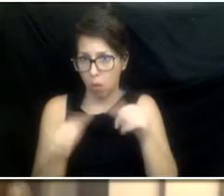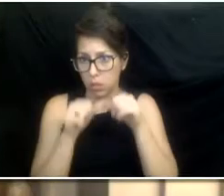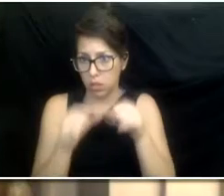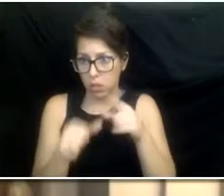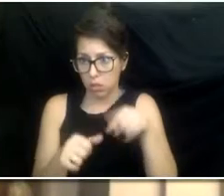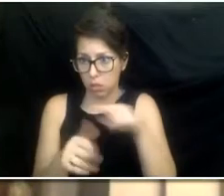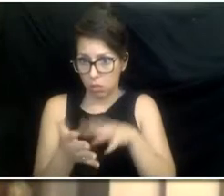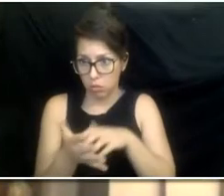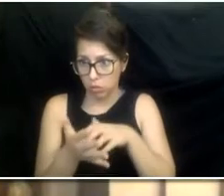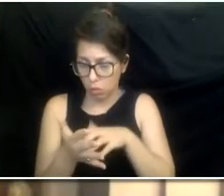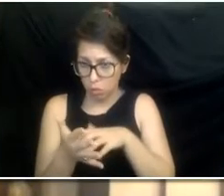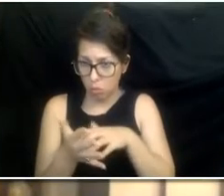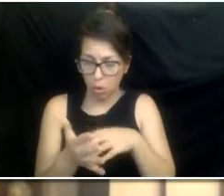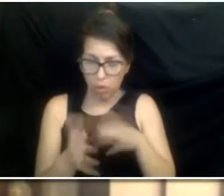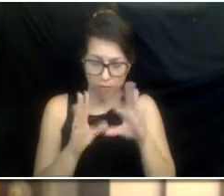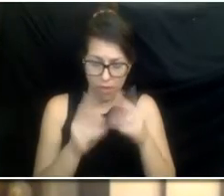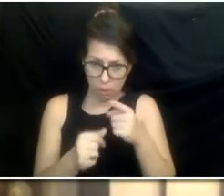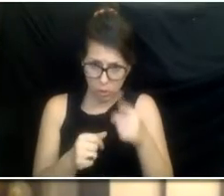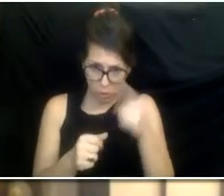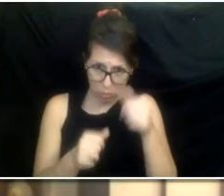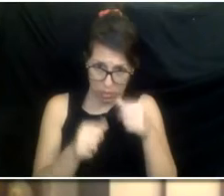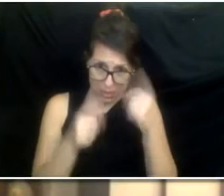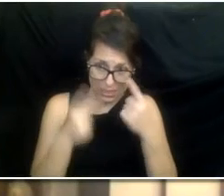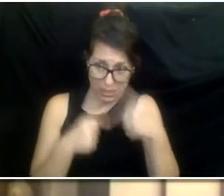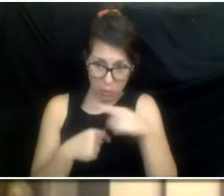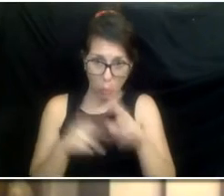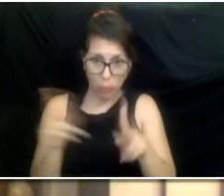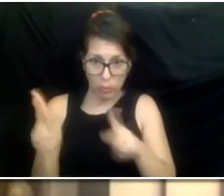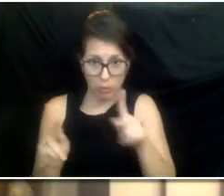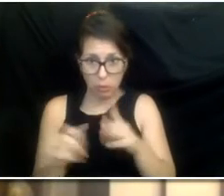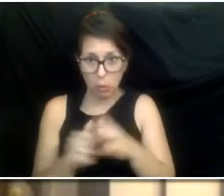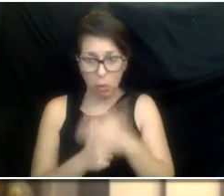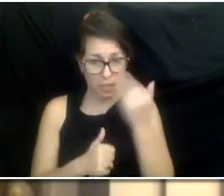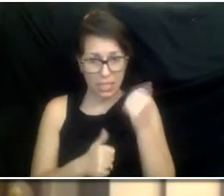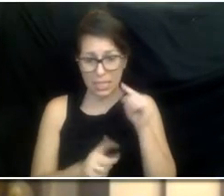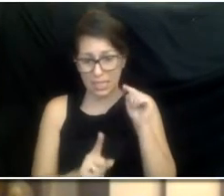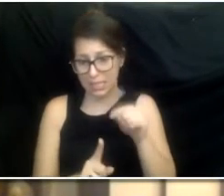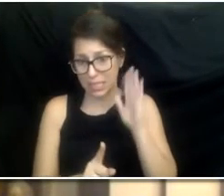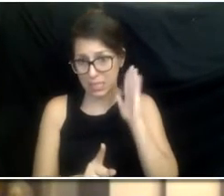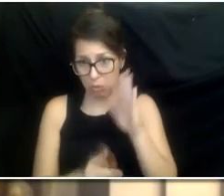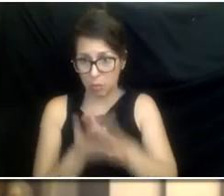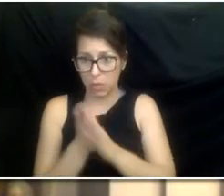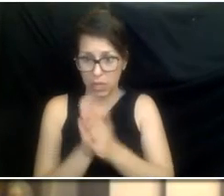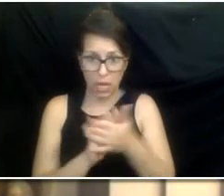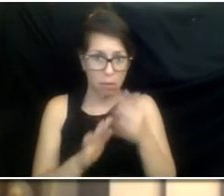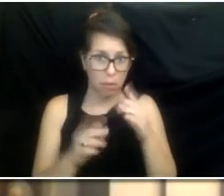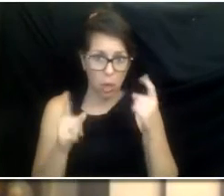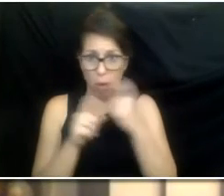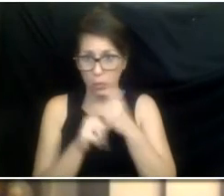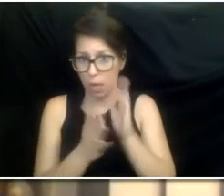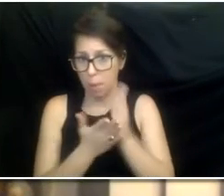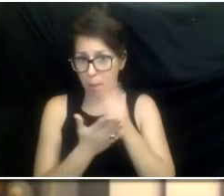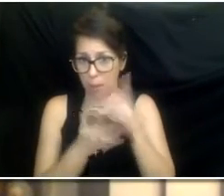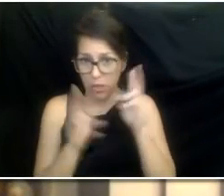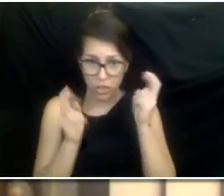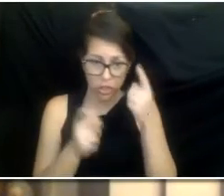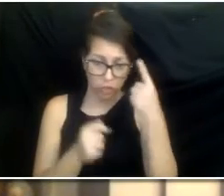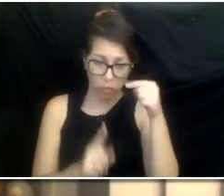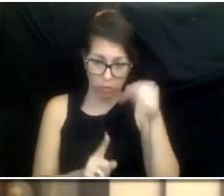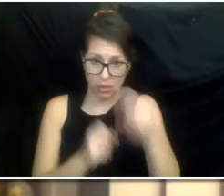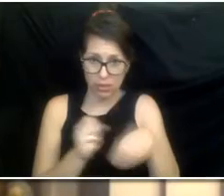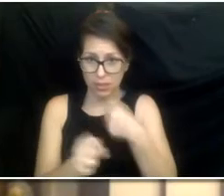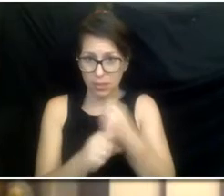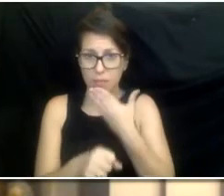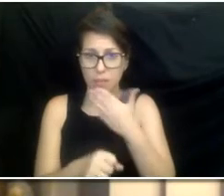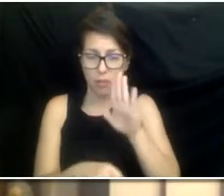thank you Miss coin we do not have any council member questions at this time but we're going to pause for just a moment